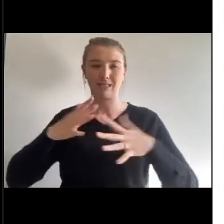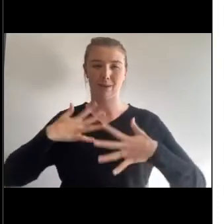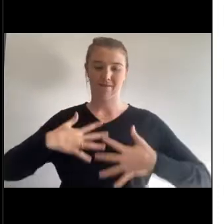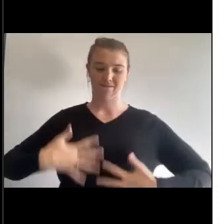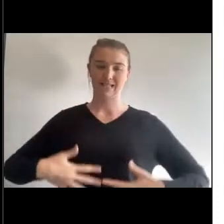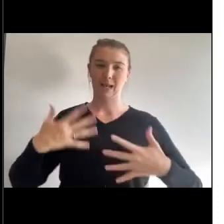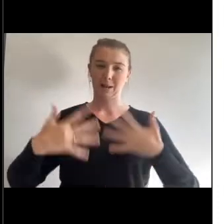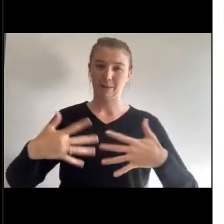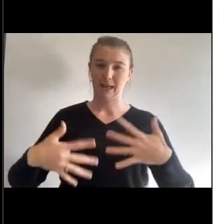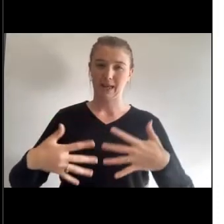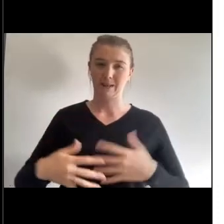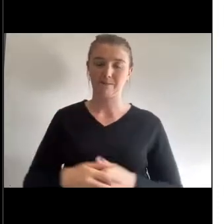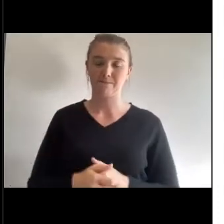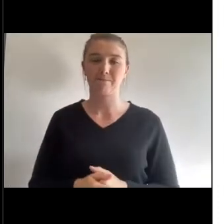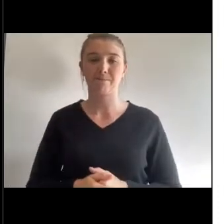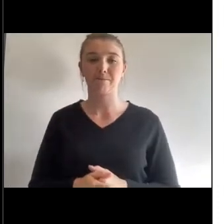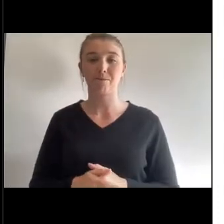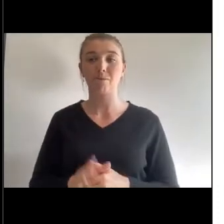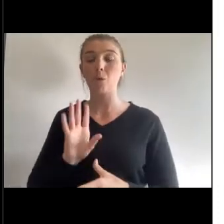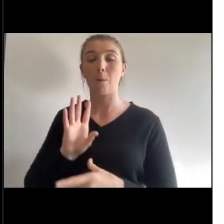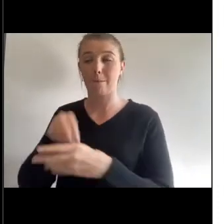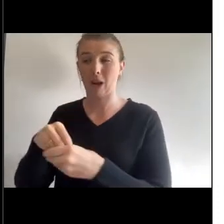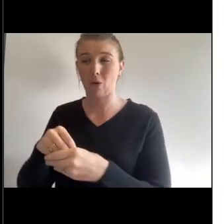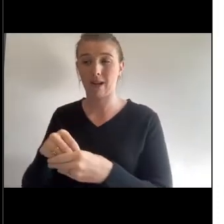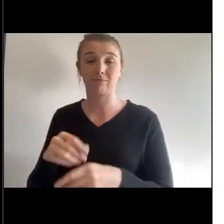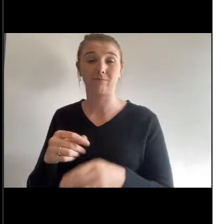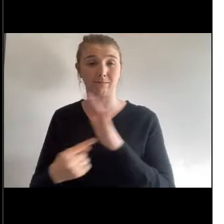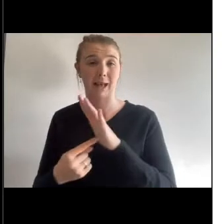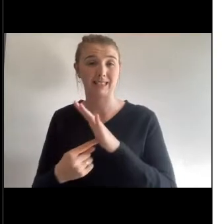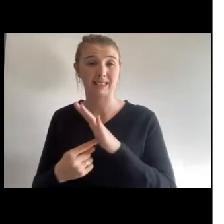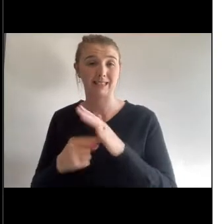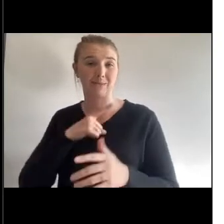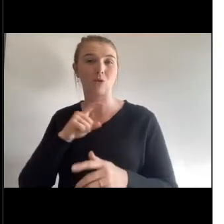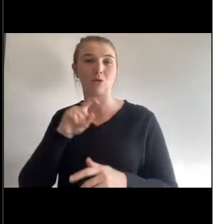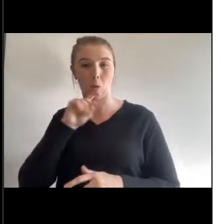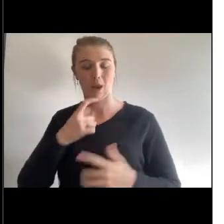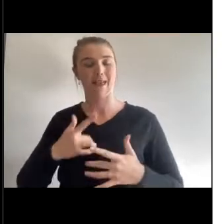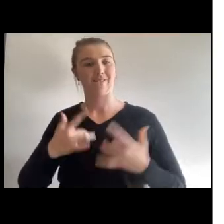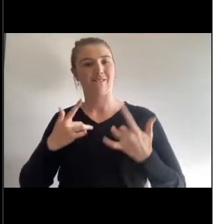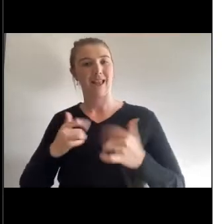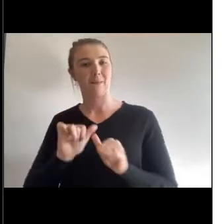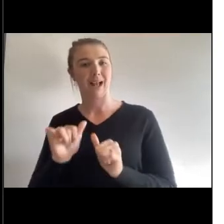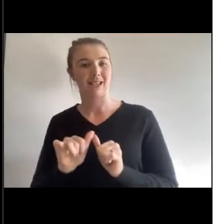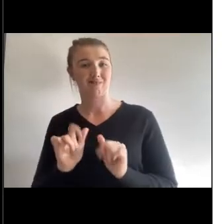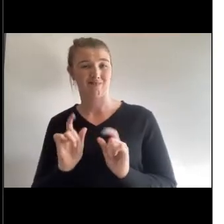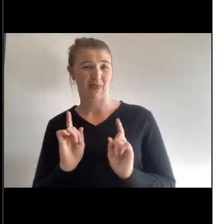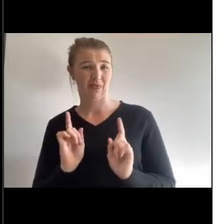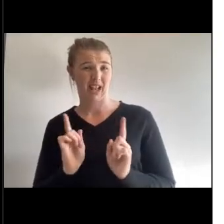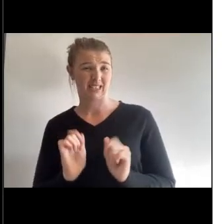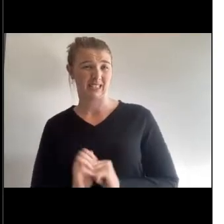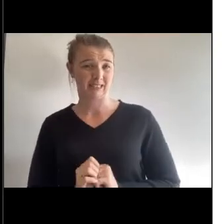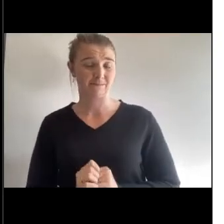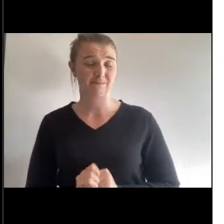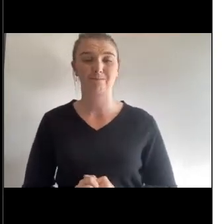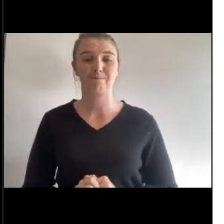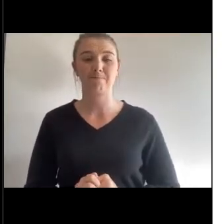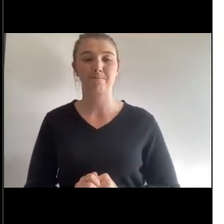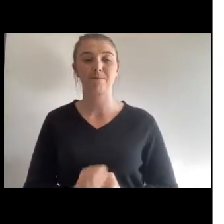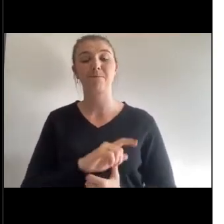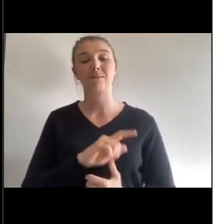most fundamental, belonging matters because it just makes us feel better. The second thing is, as I've already referred to earlier